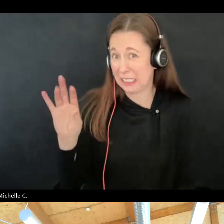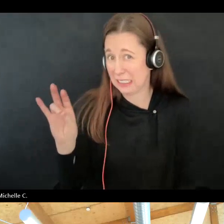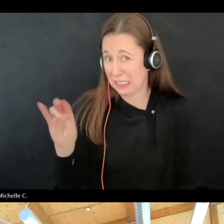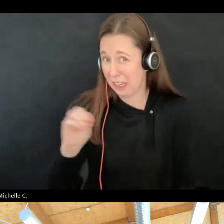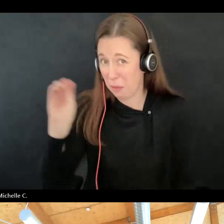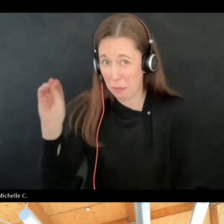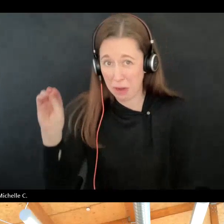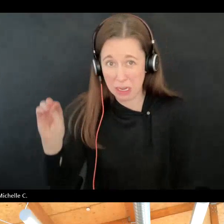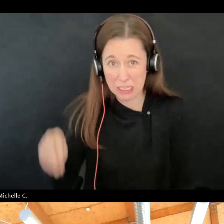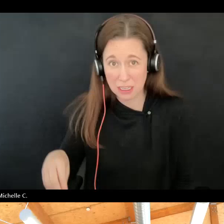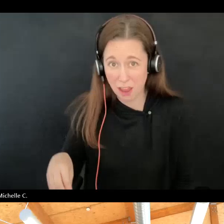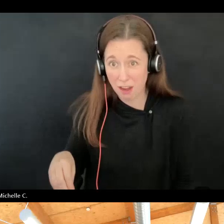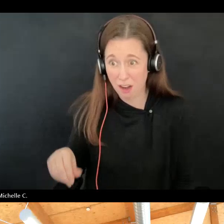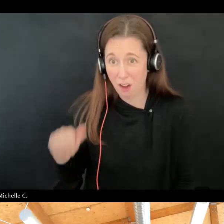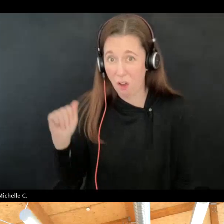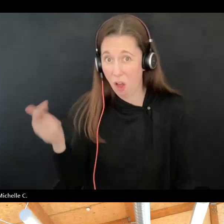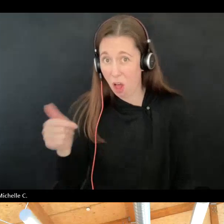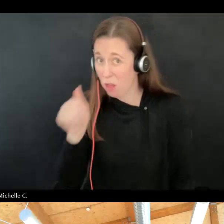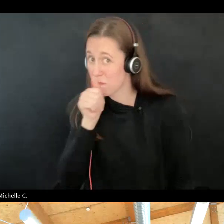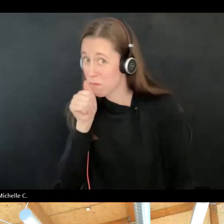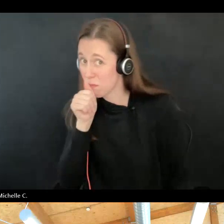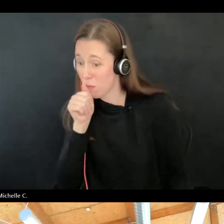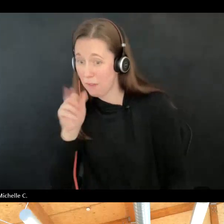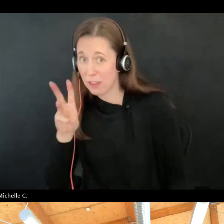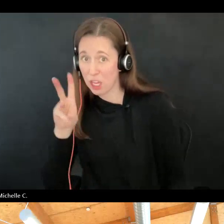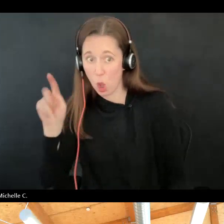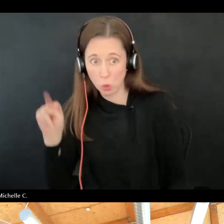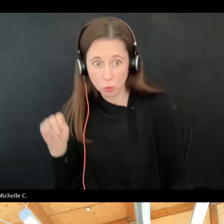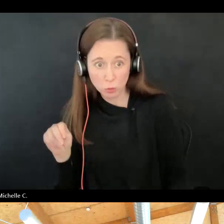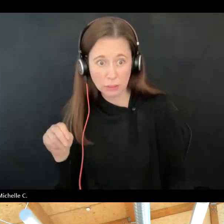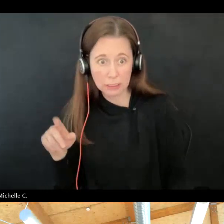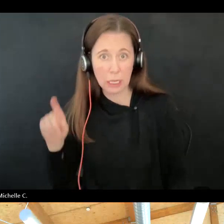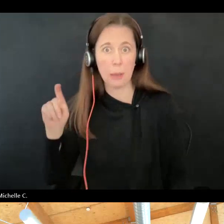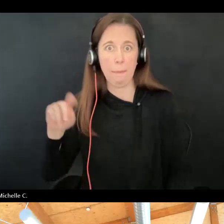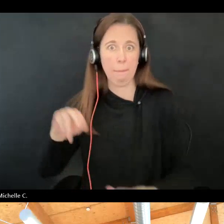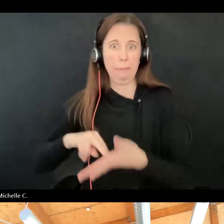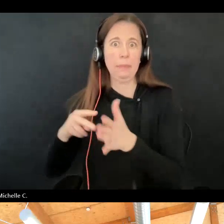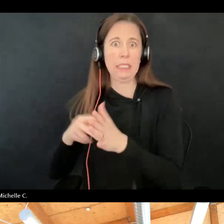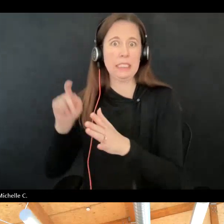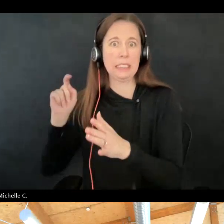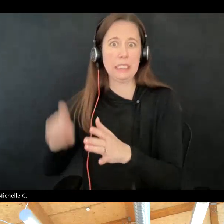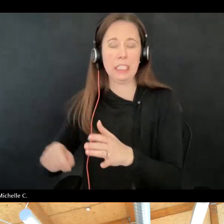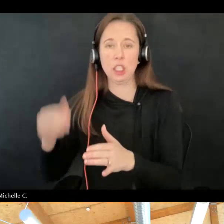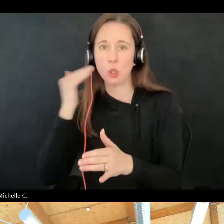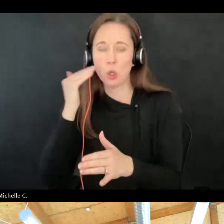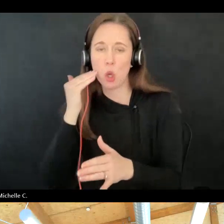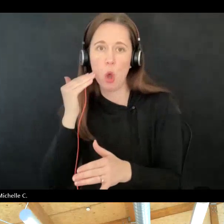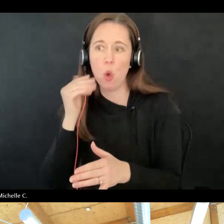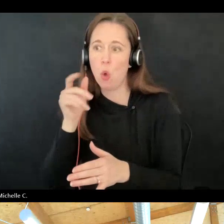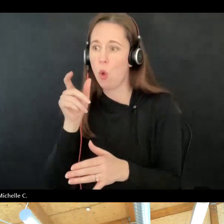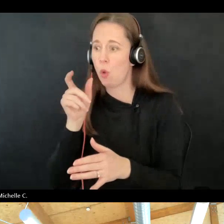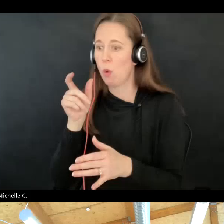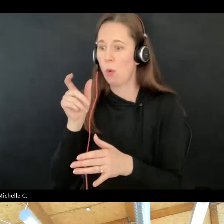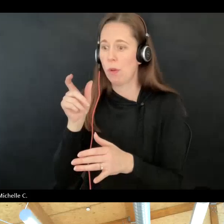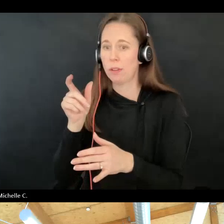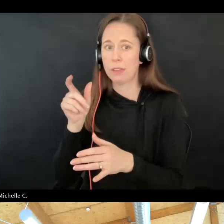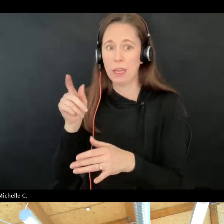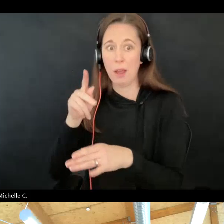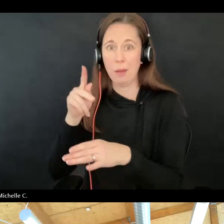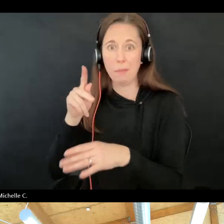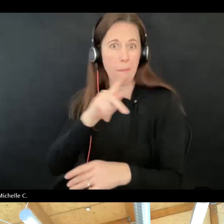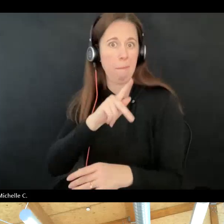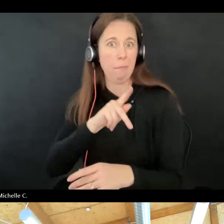the Chesapeake Bay is privately owned. That means you need to have a personal relationship or permission from a landowner to even access